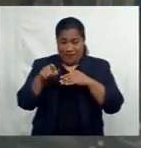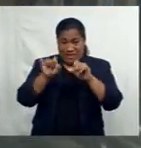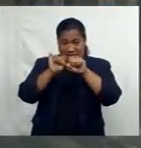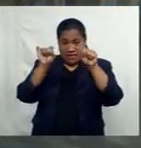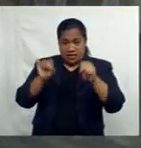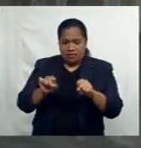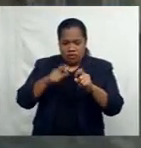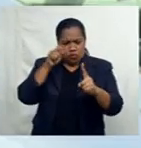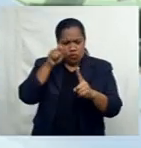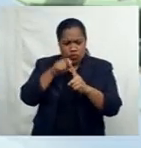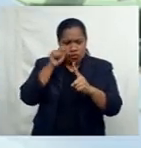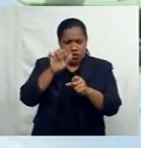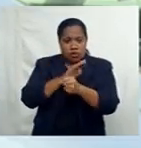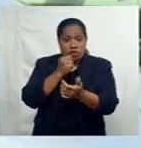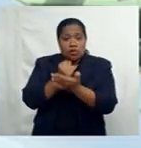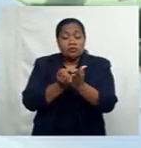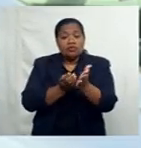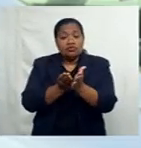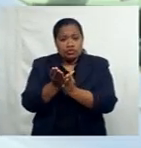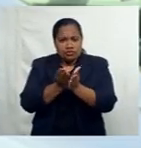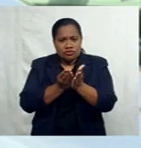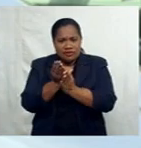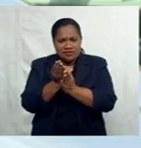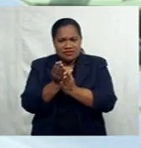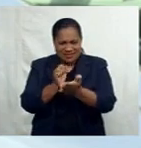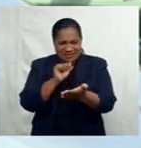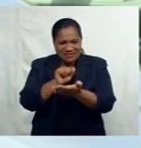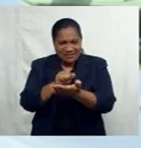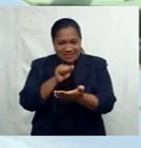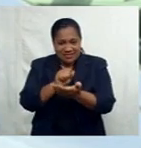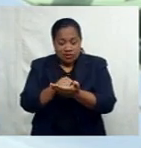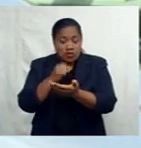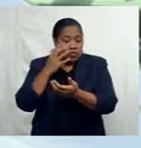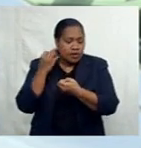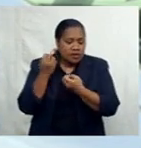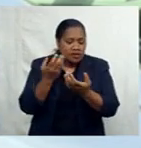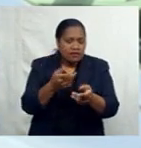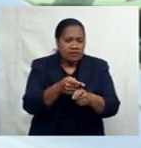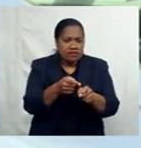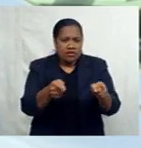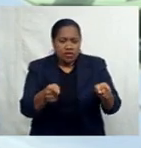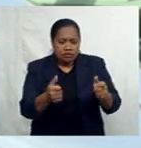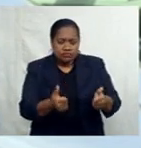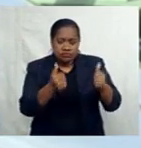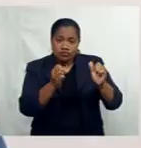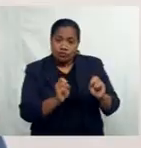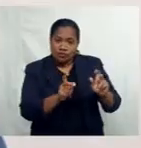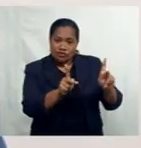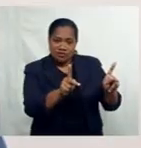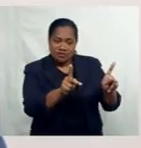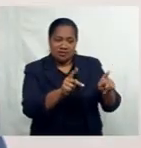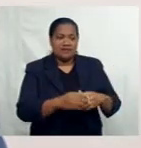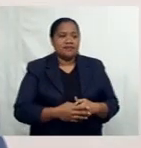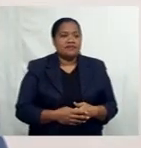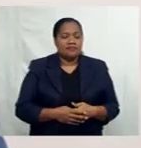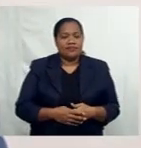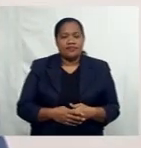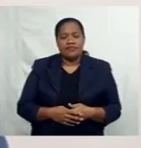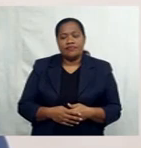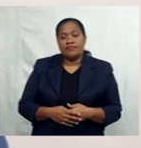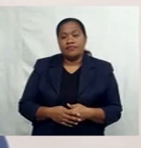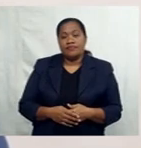ensure service efficiency and reliability whilst giving operators and drivers a greater opportunity. Open taxi